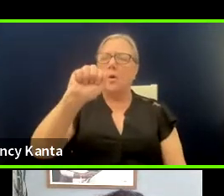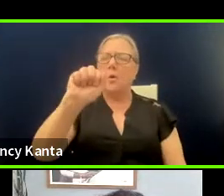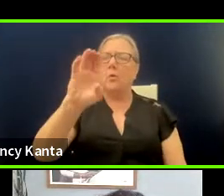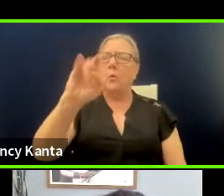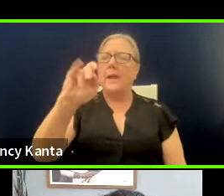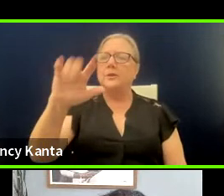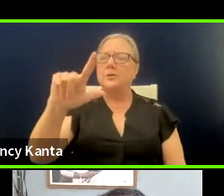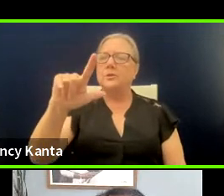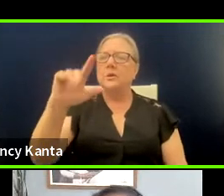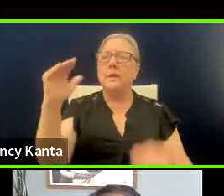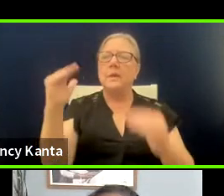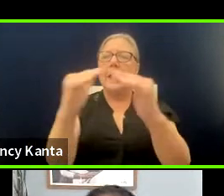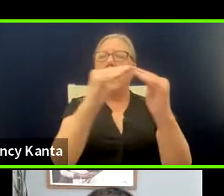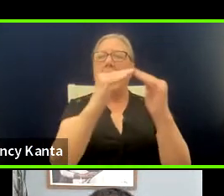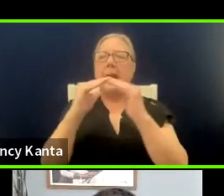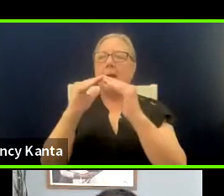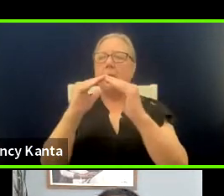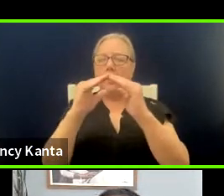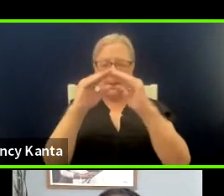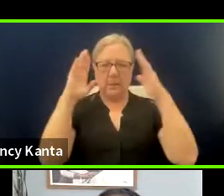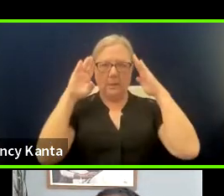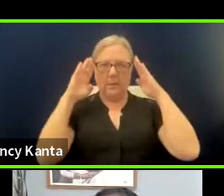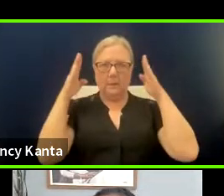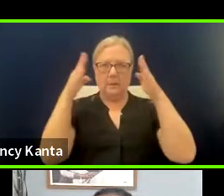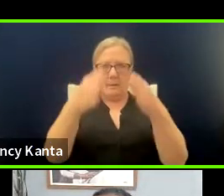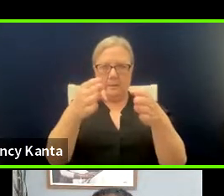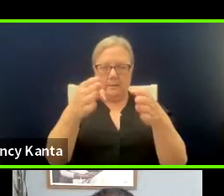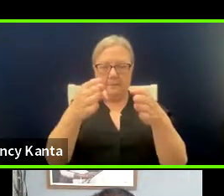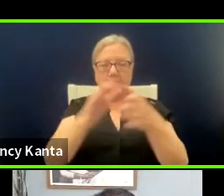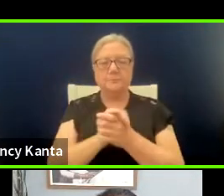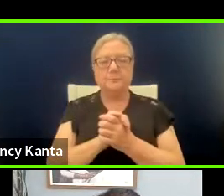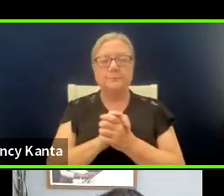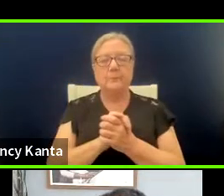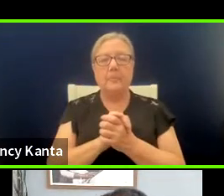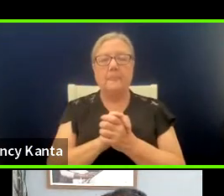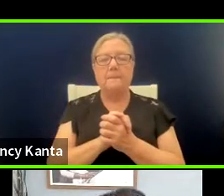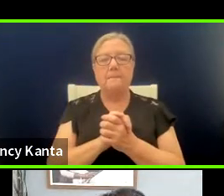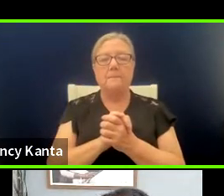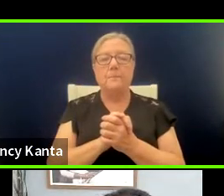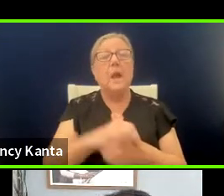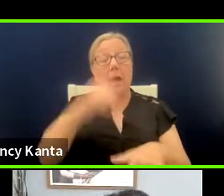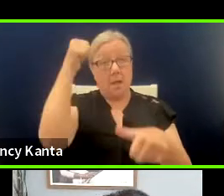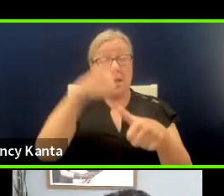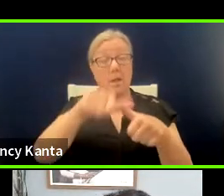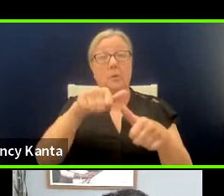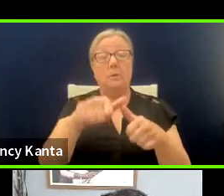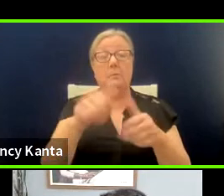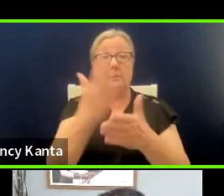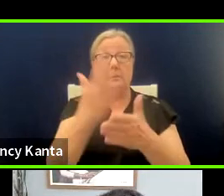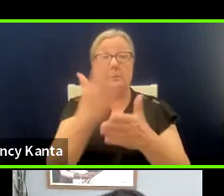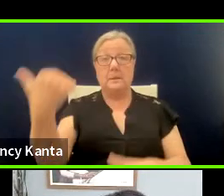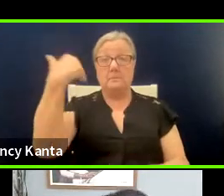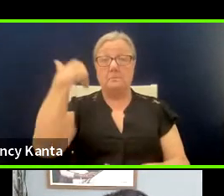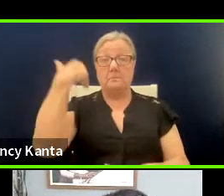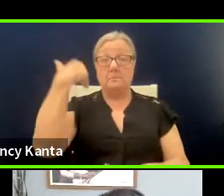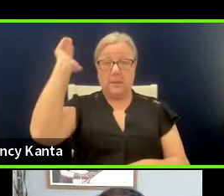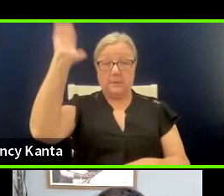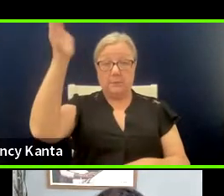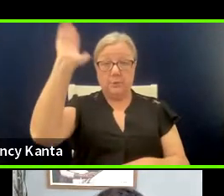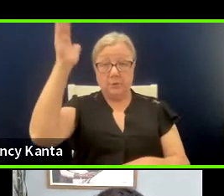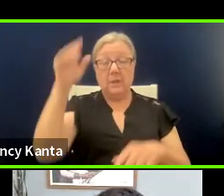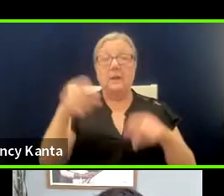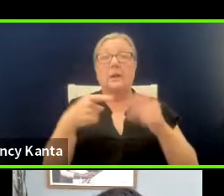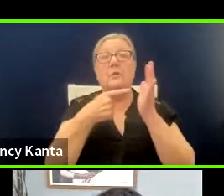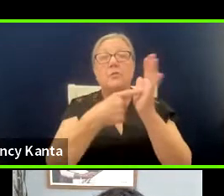And like, I'm remembering some of the past presentations where they did like the dot matrix on